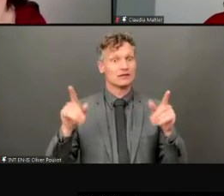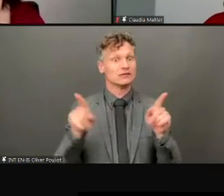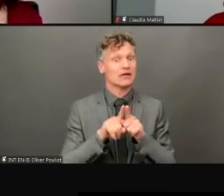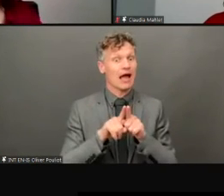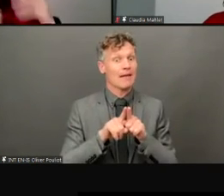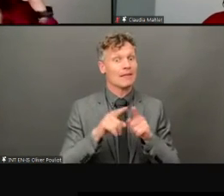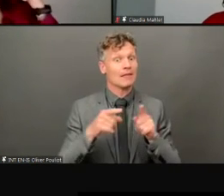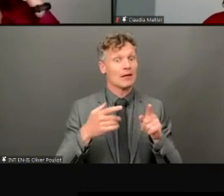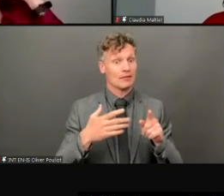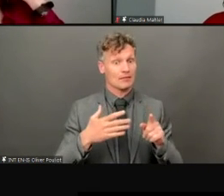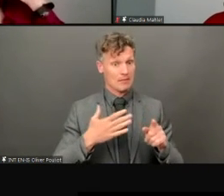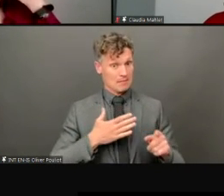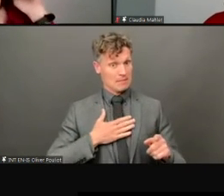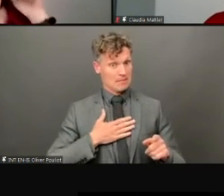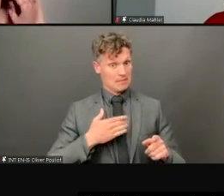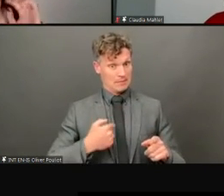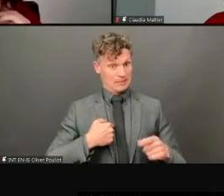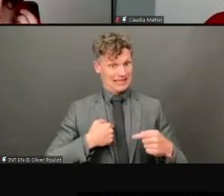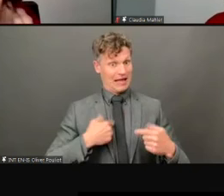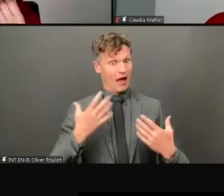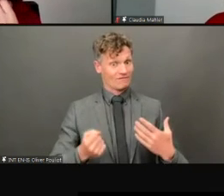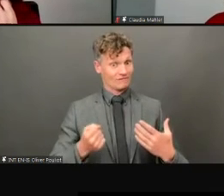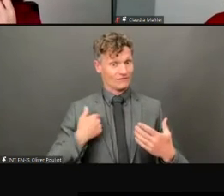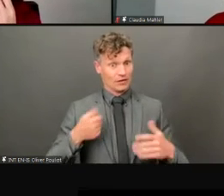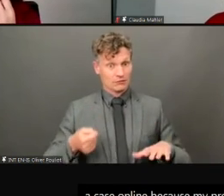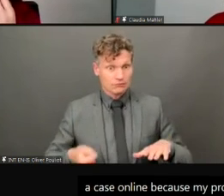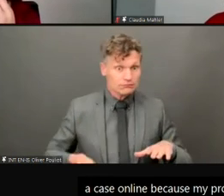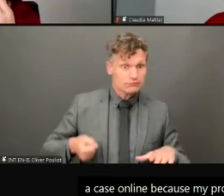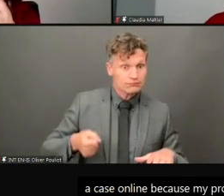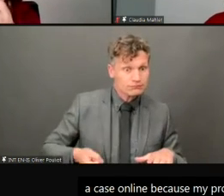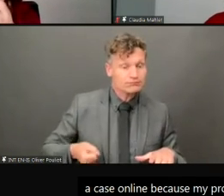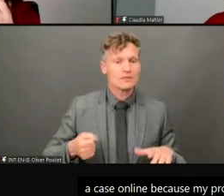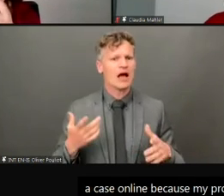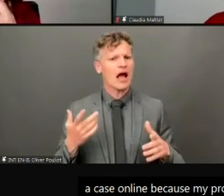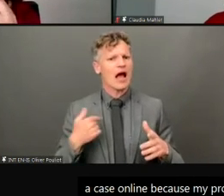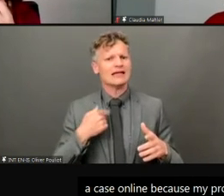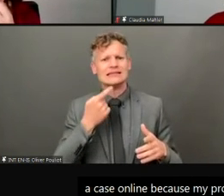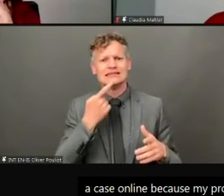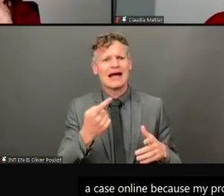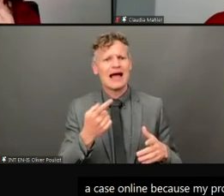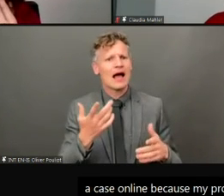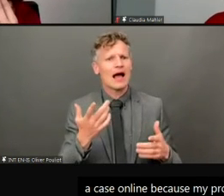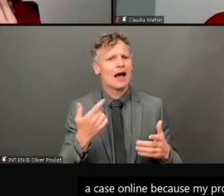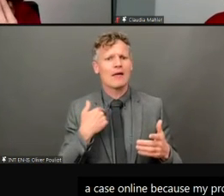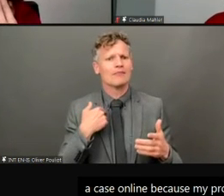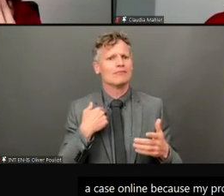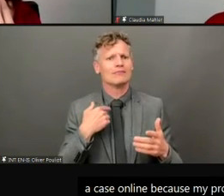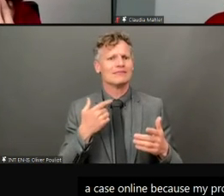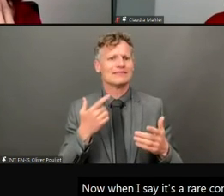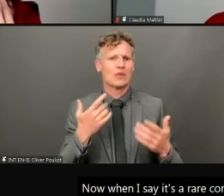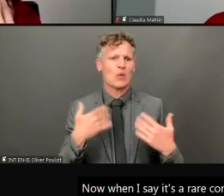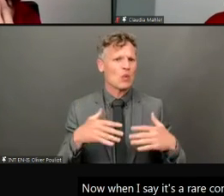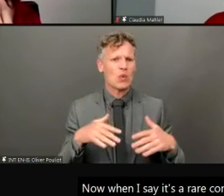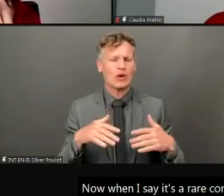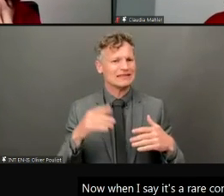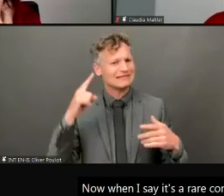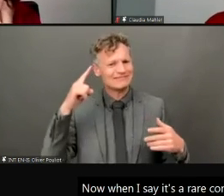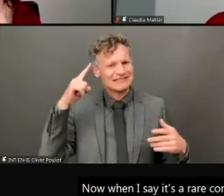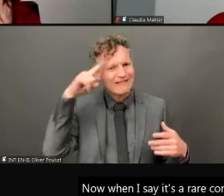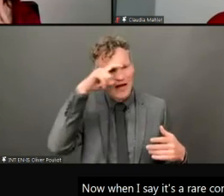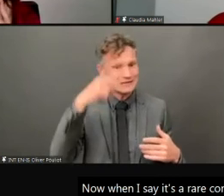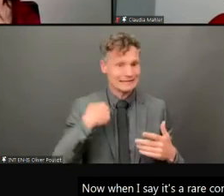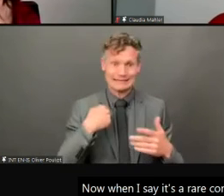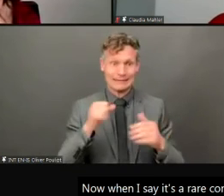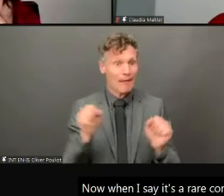my condition. Now, when I say it's a rare condition, I just cannot visit any offices. So please help me. So nobody